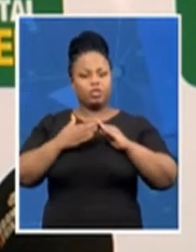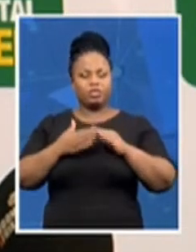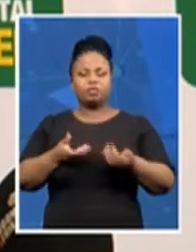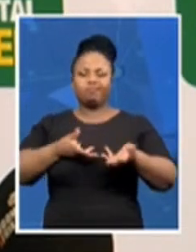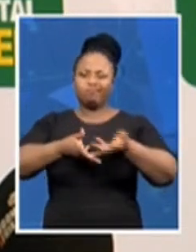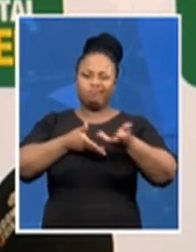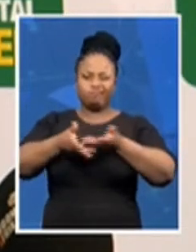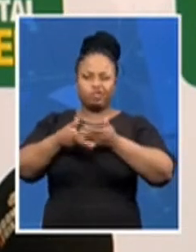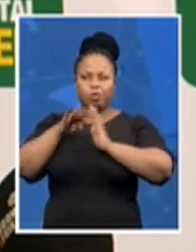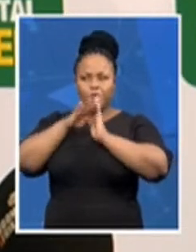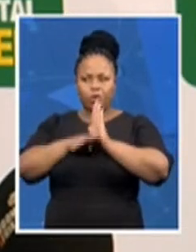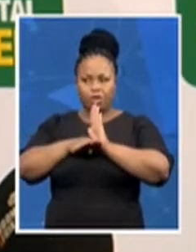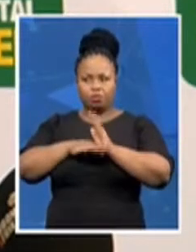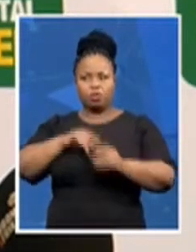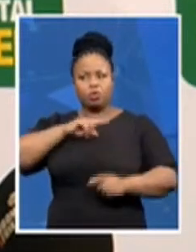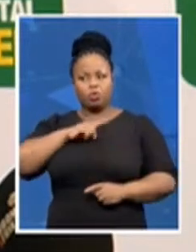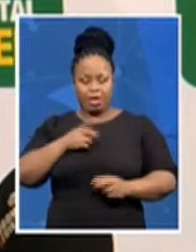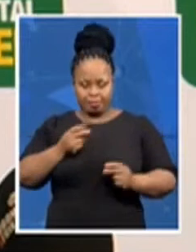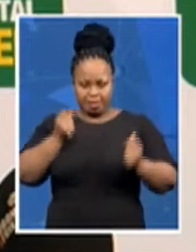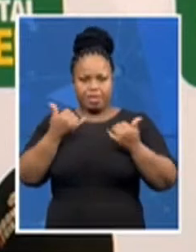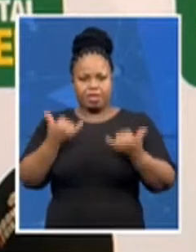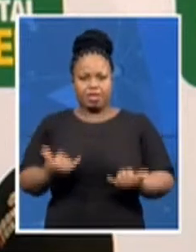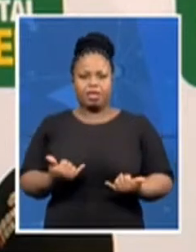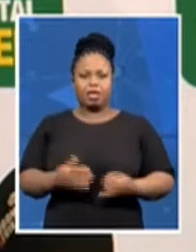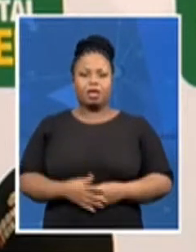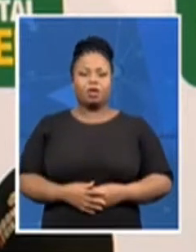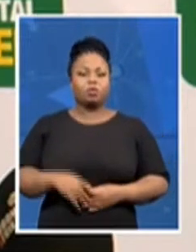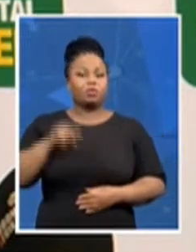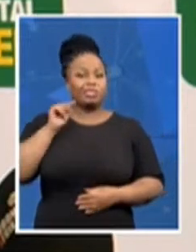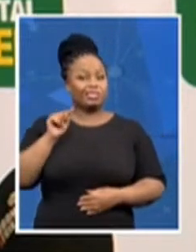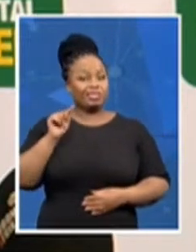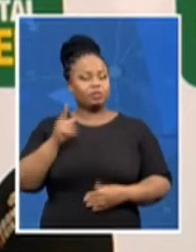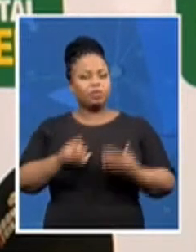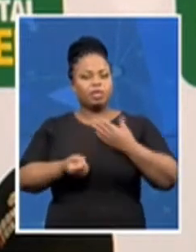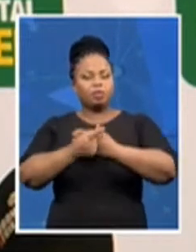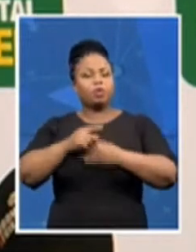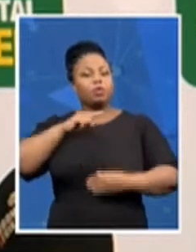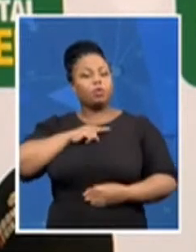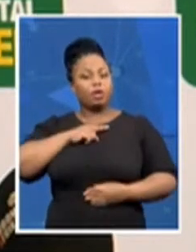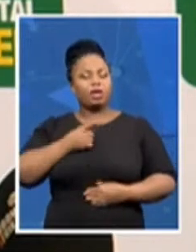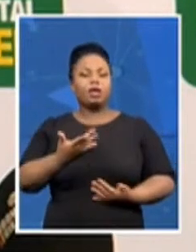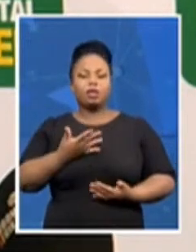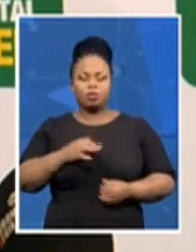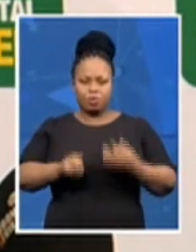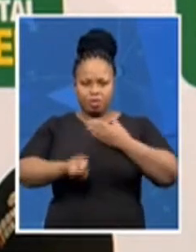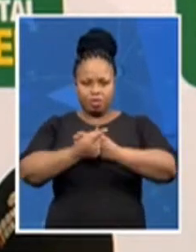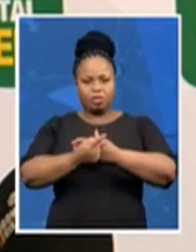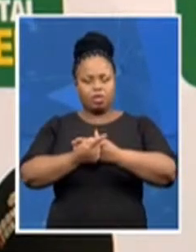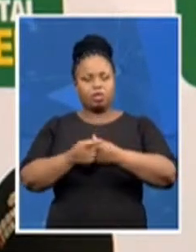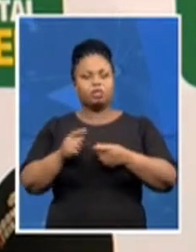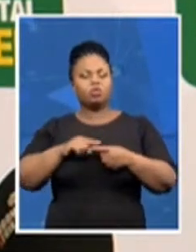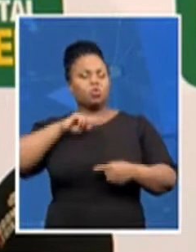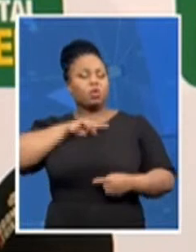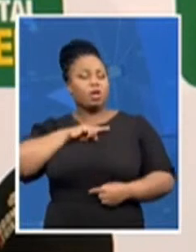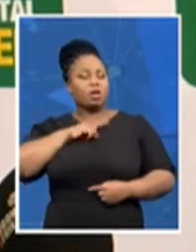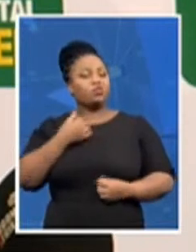basis. This will see the following unfolding: employ the services of conflict